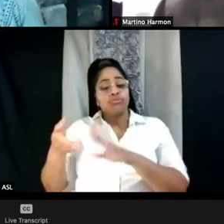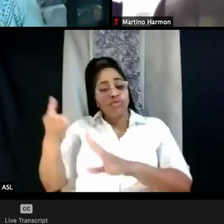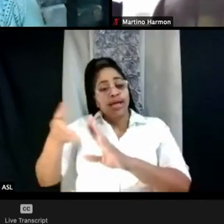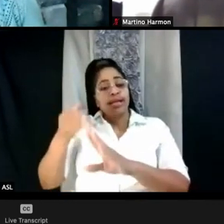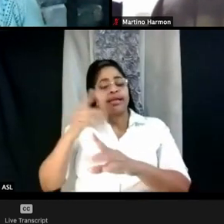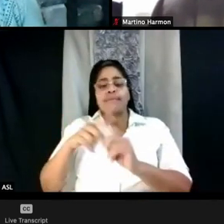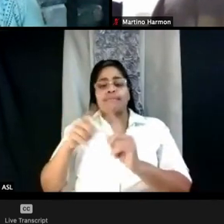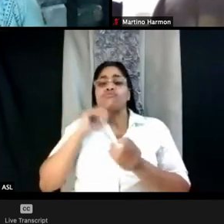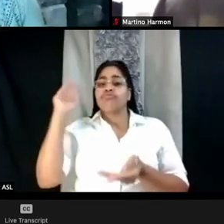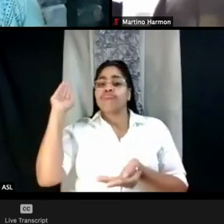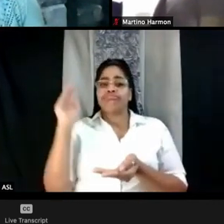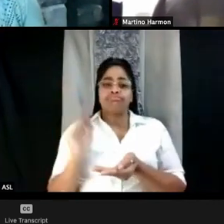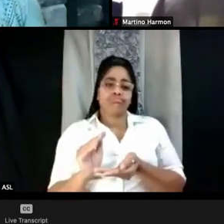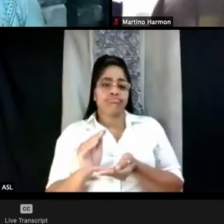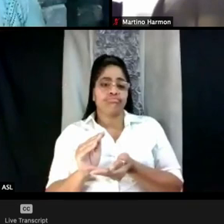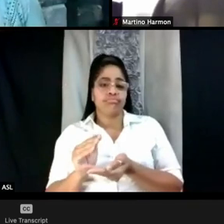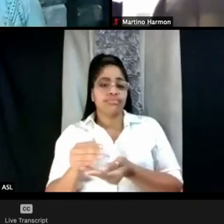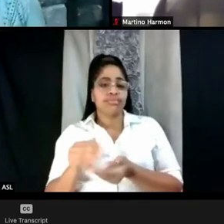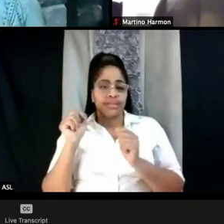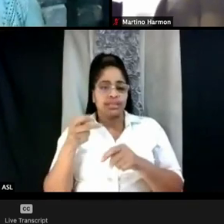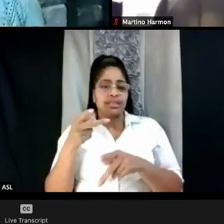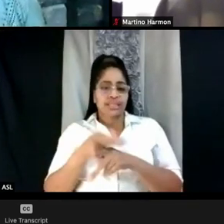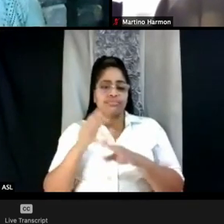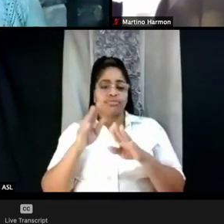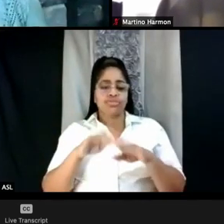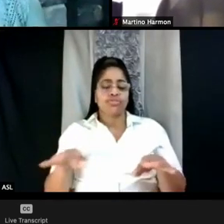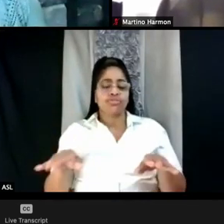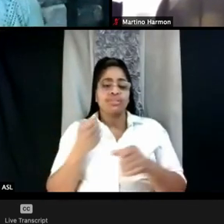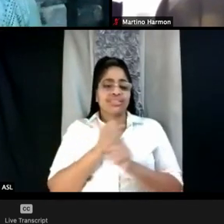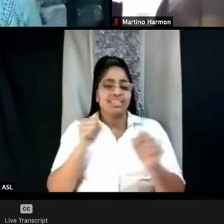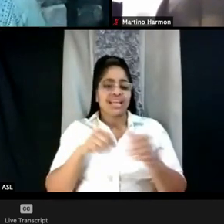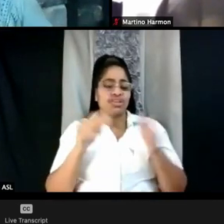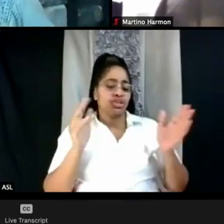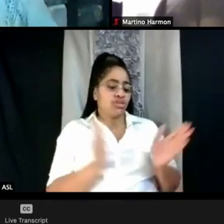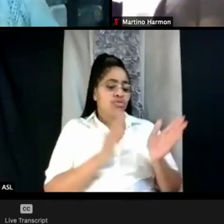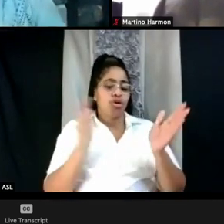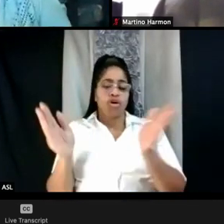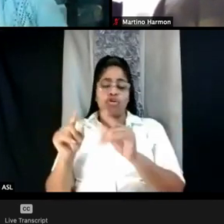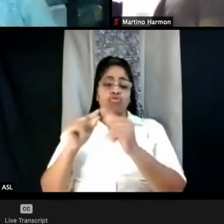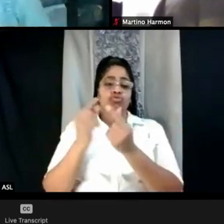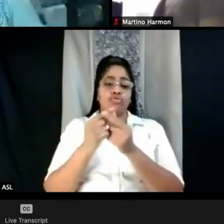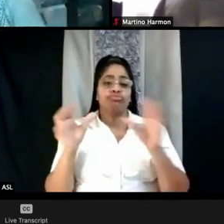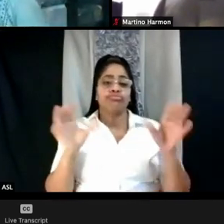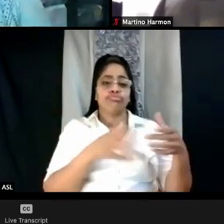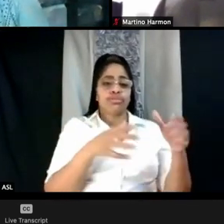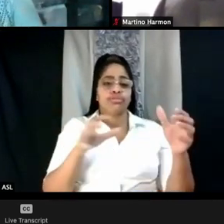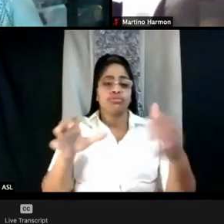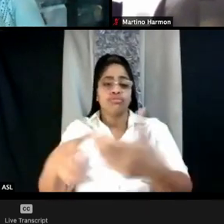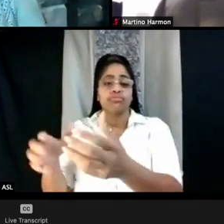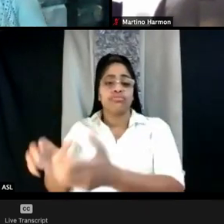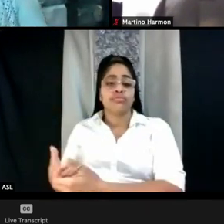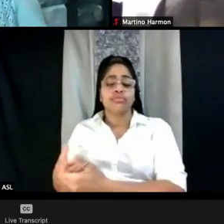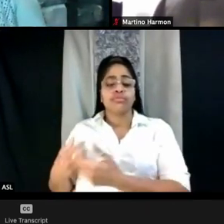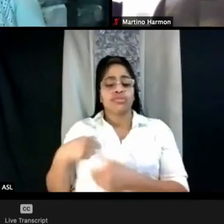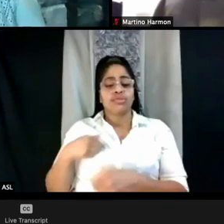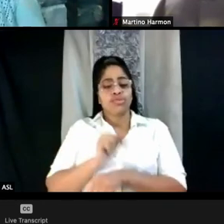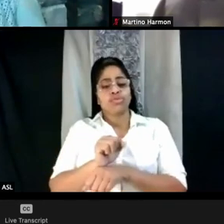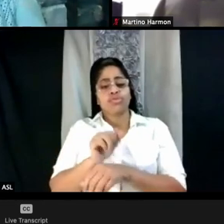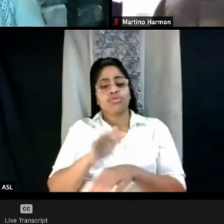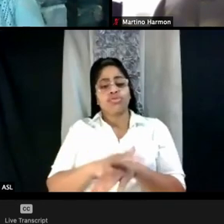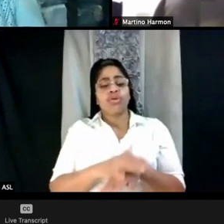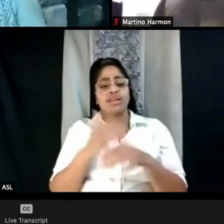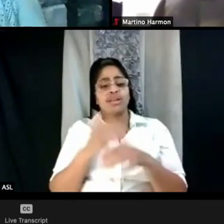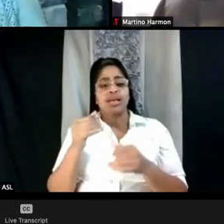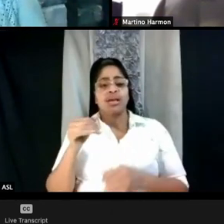a reduced level so that we can keep children safe in smaller groups. What we're working on right now, as Rich said, is a